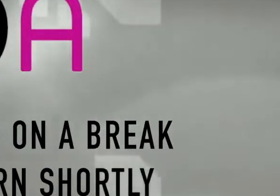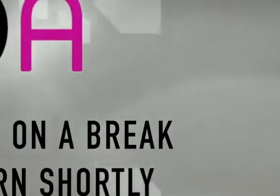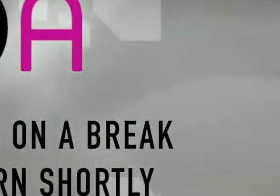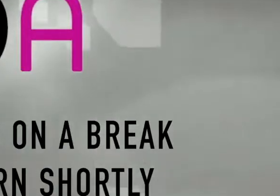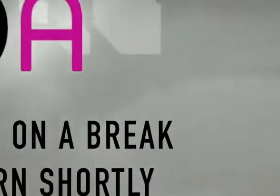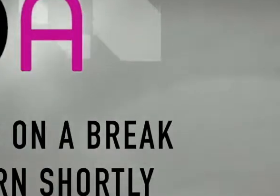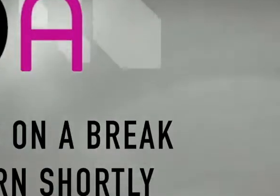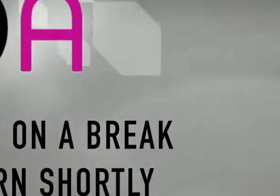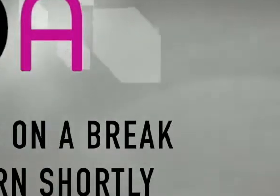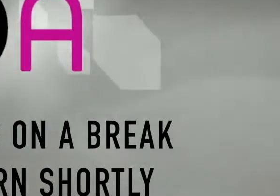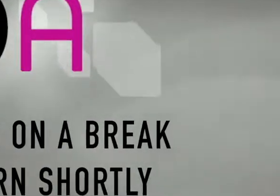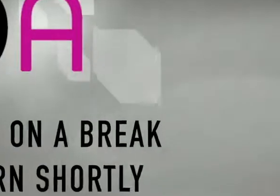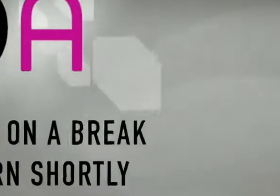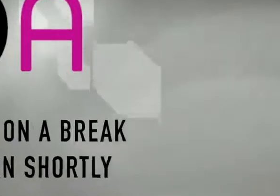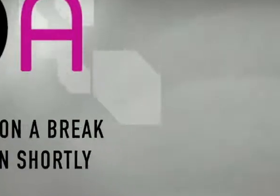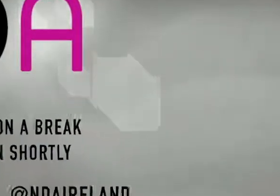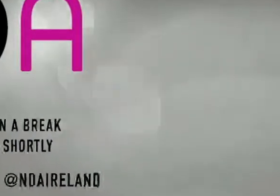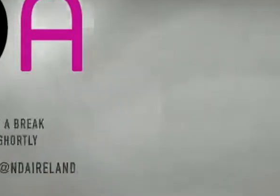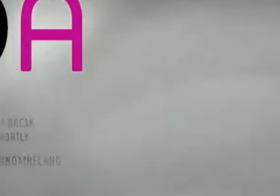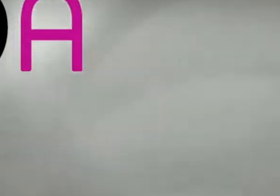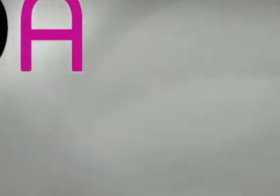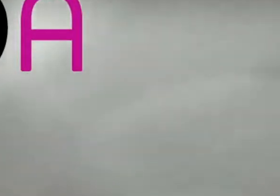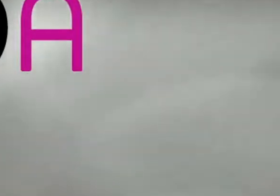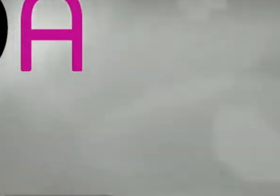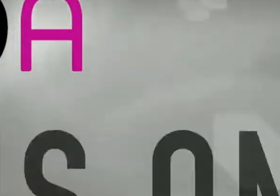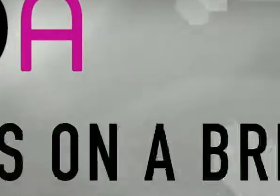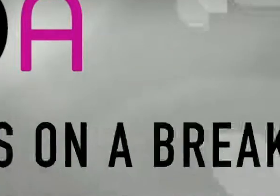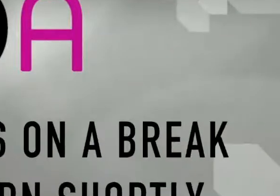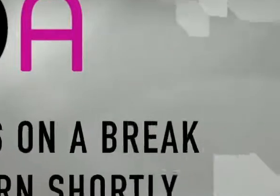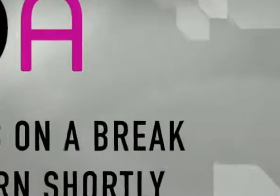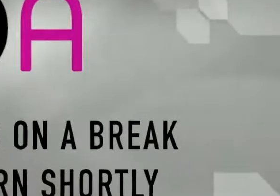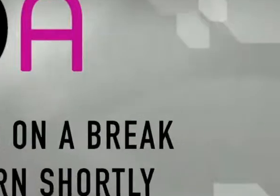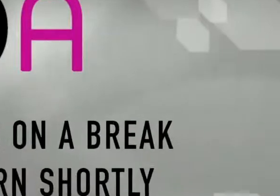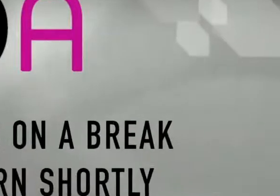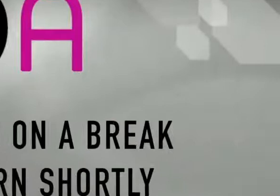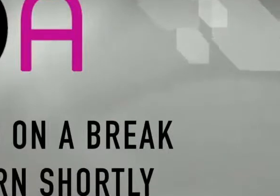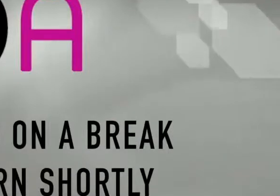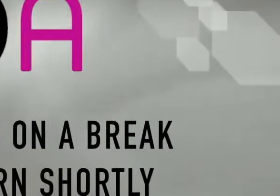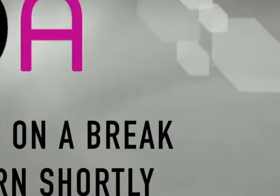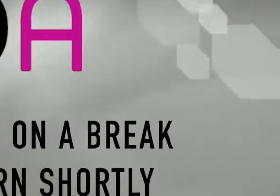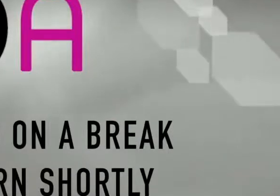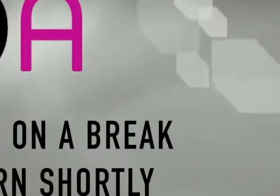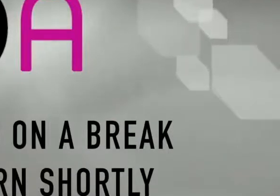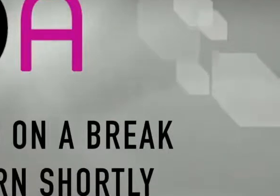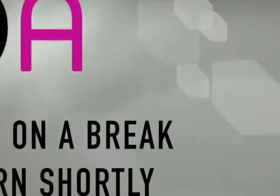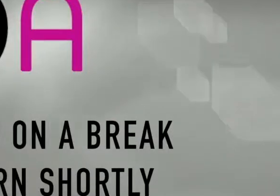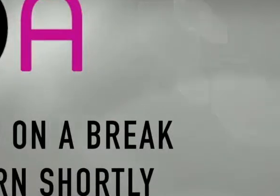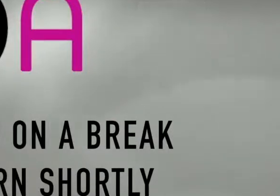We'll be right back.